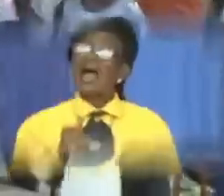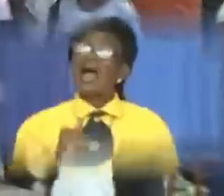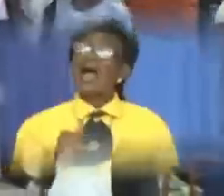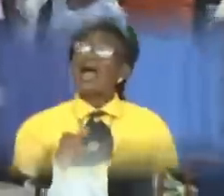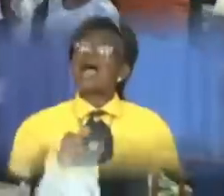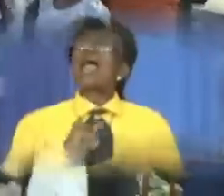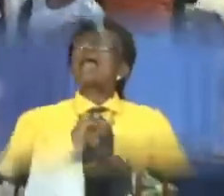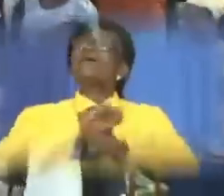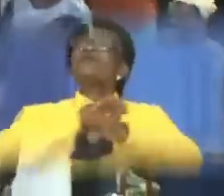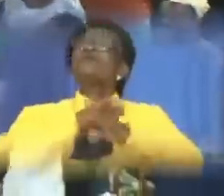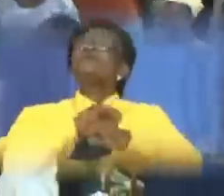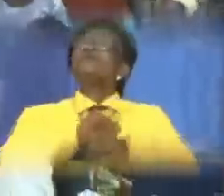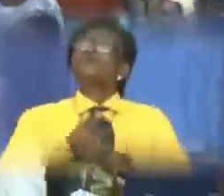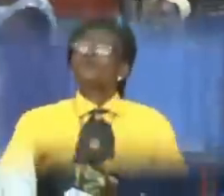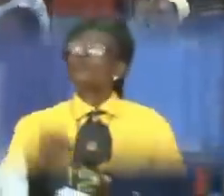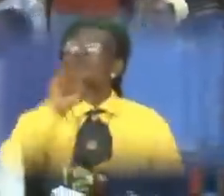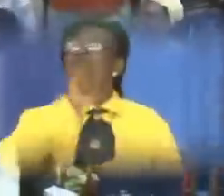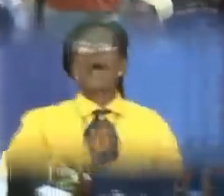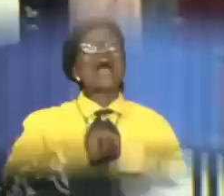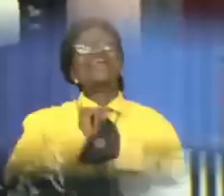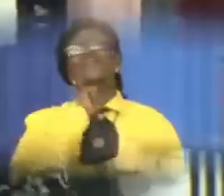Why won't I praise you?